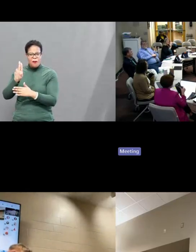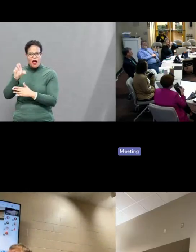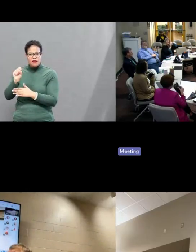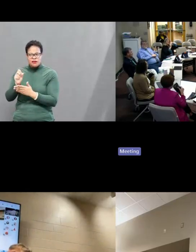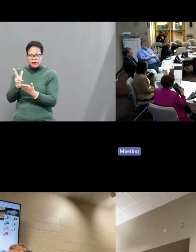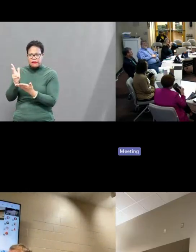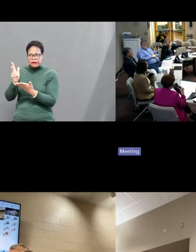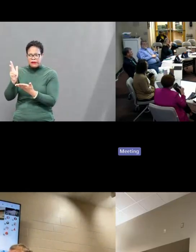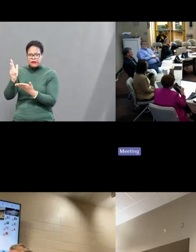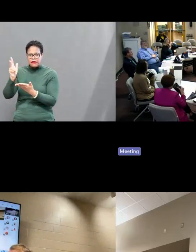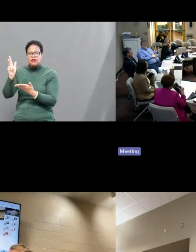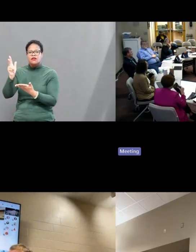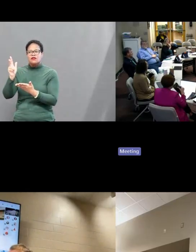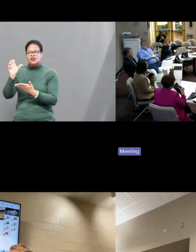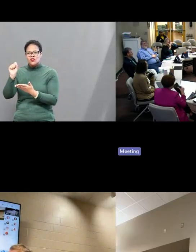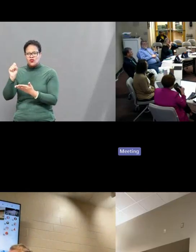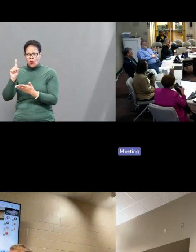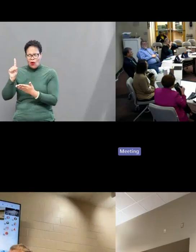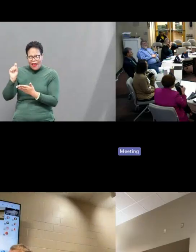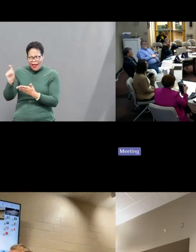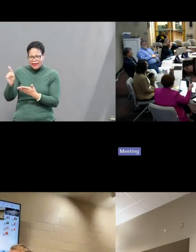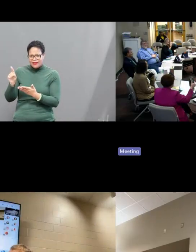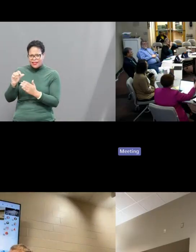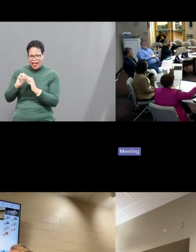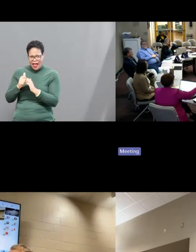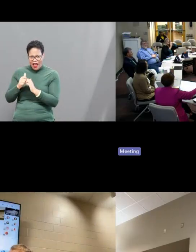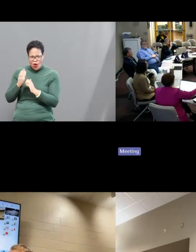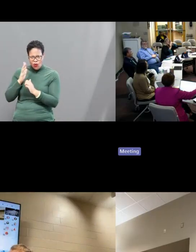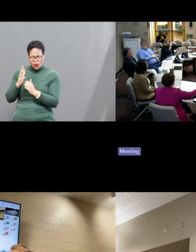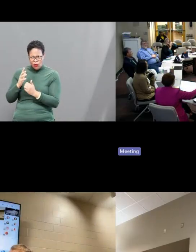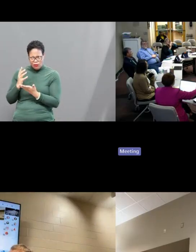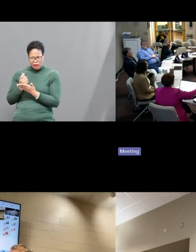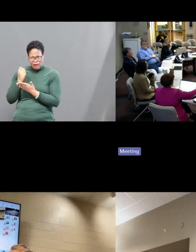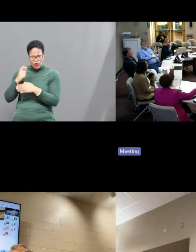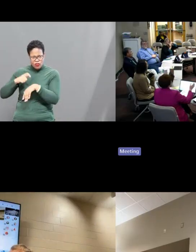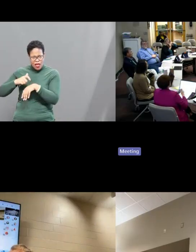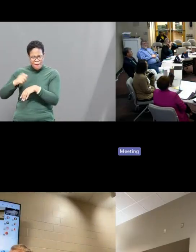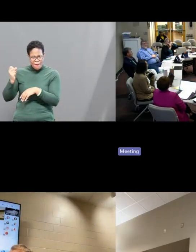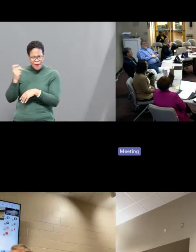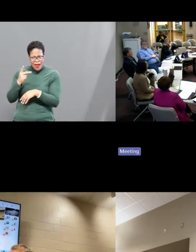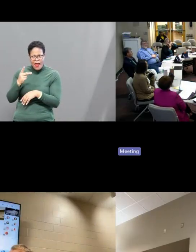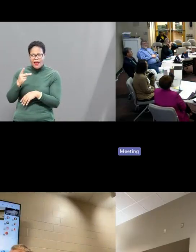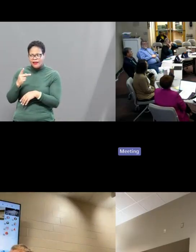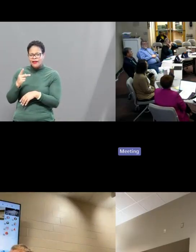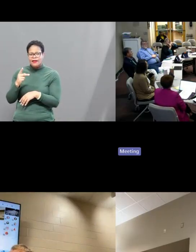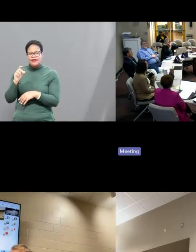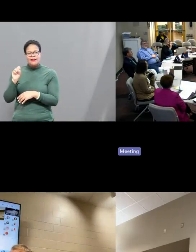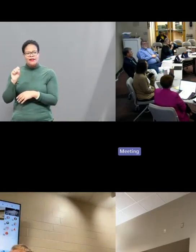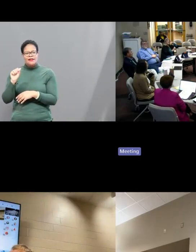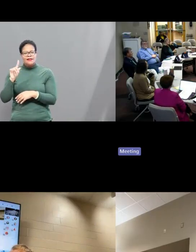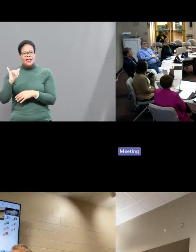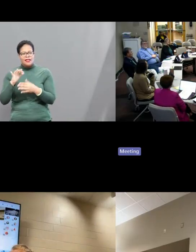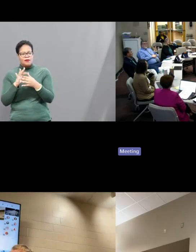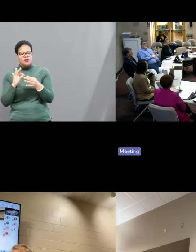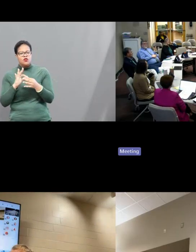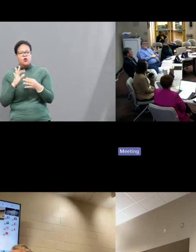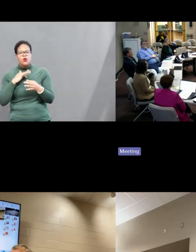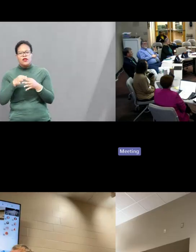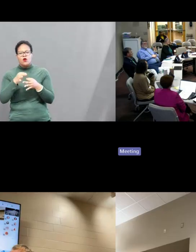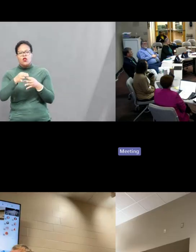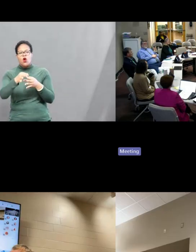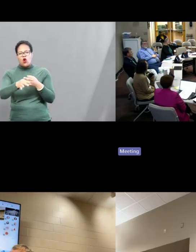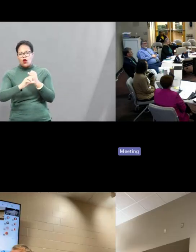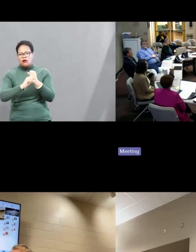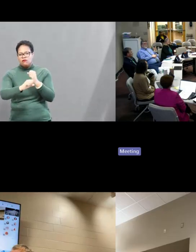So I said, well, how will you make that time up? And she said, we go longer on